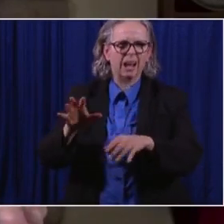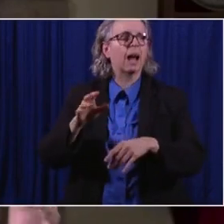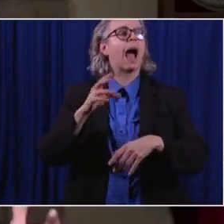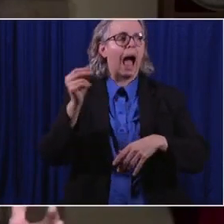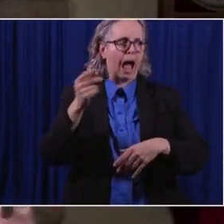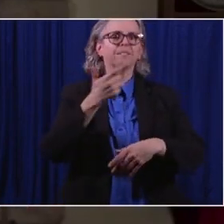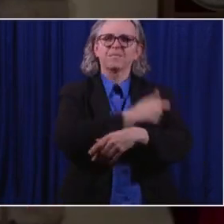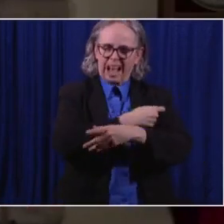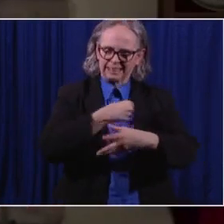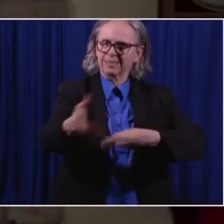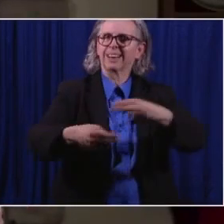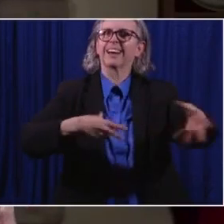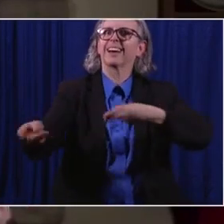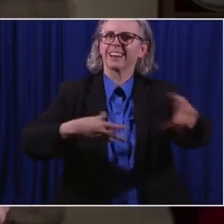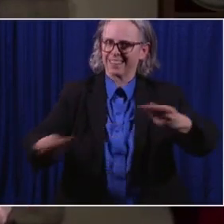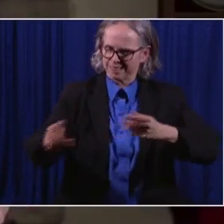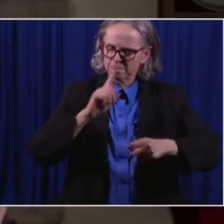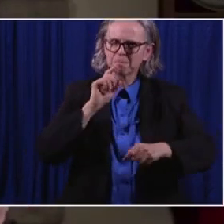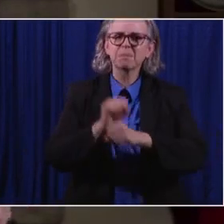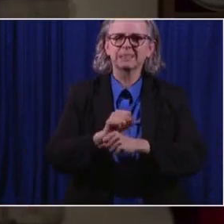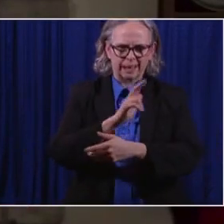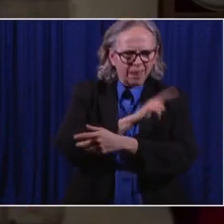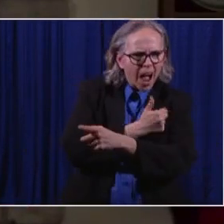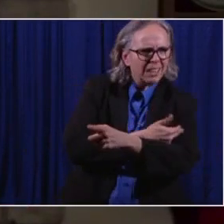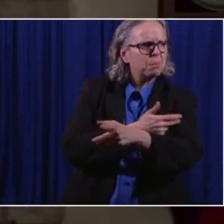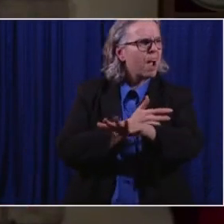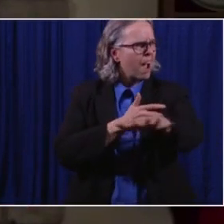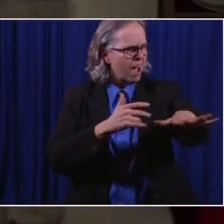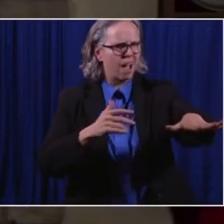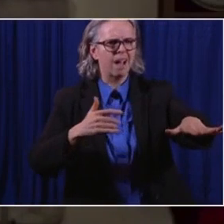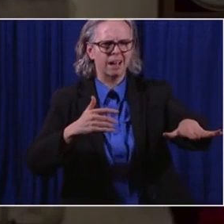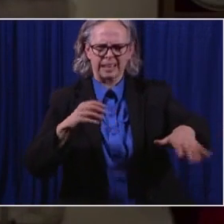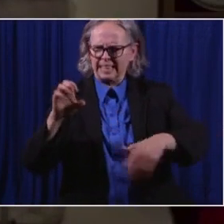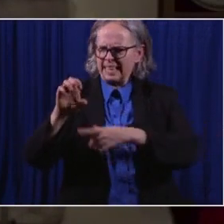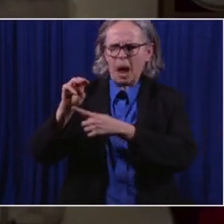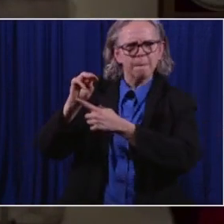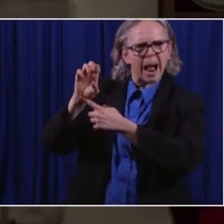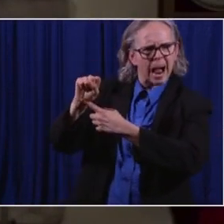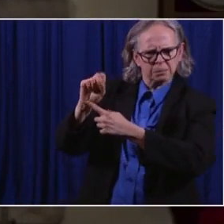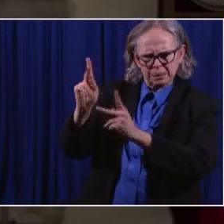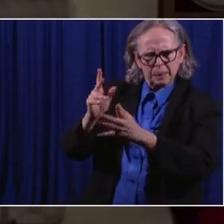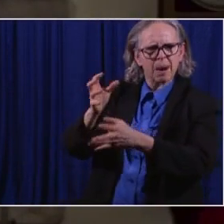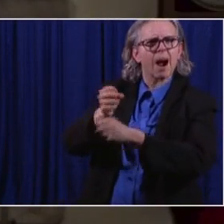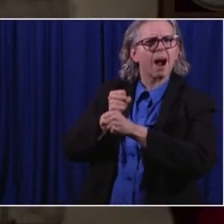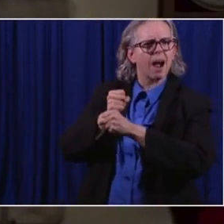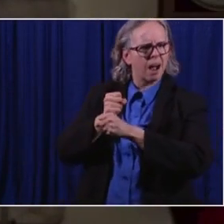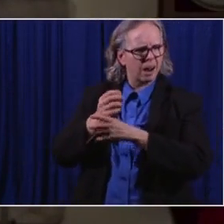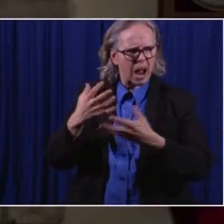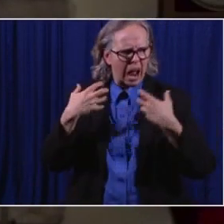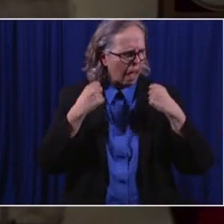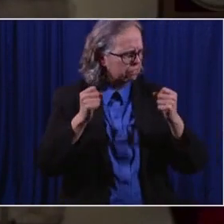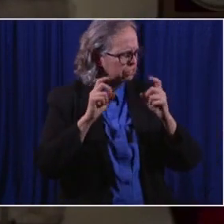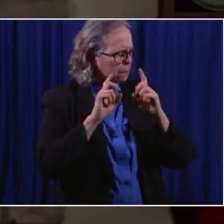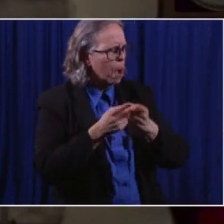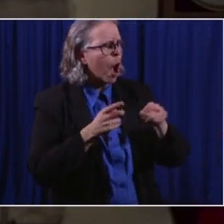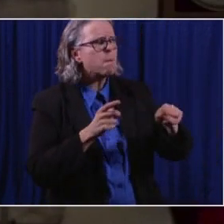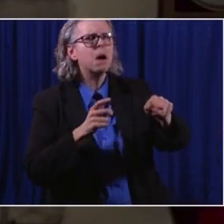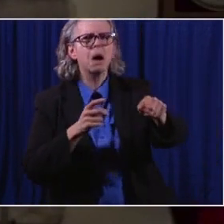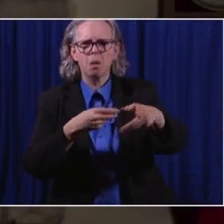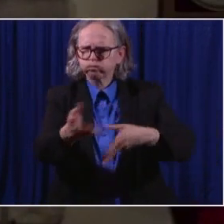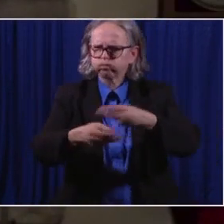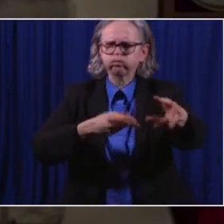further to more hospitals. It's going out to cover EMS people. It's going to health departments. The